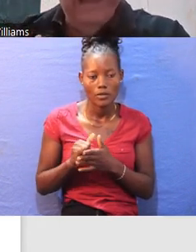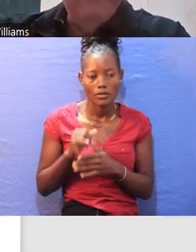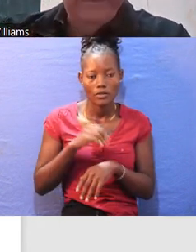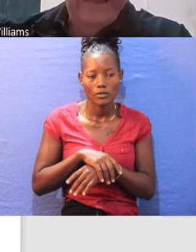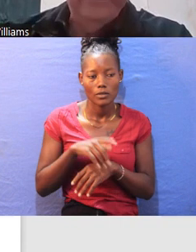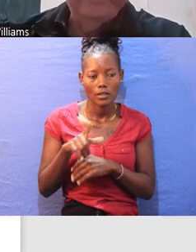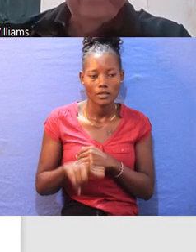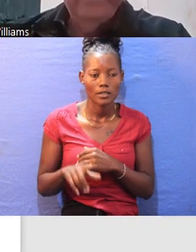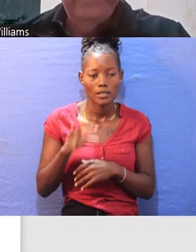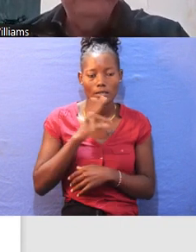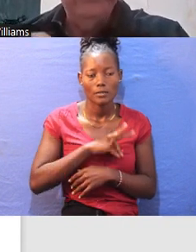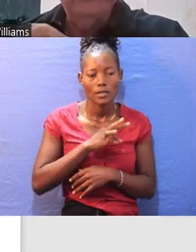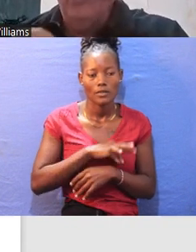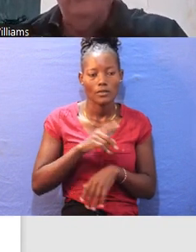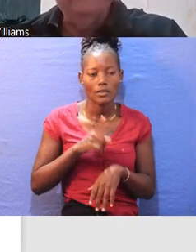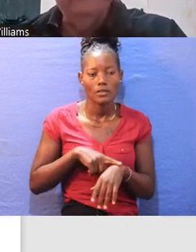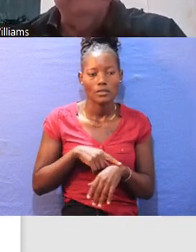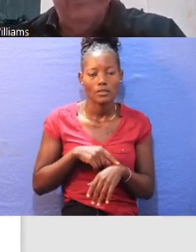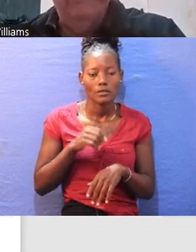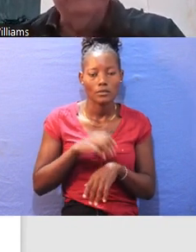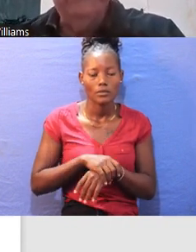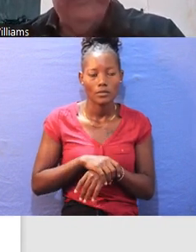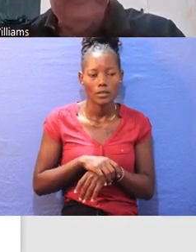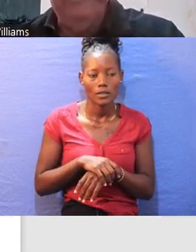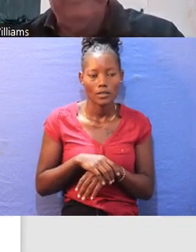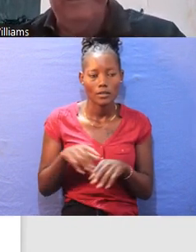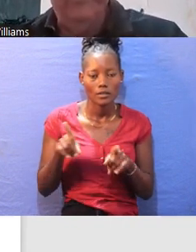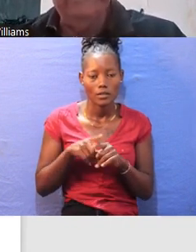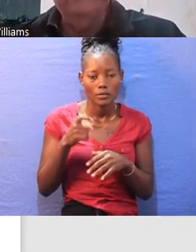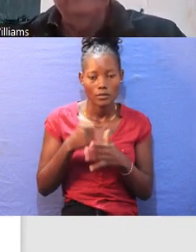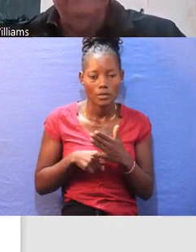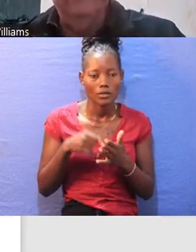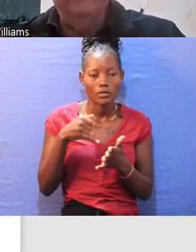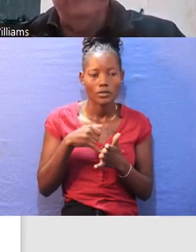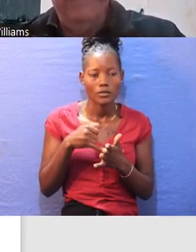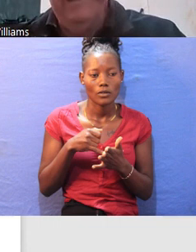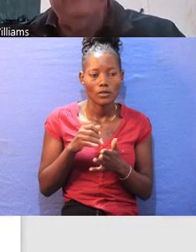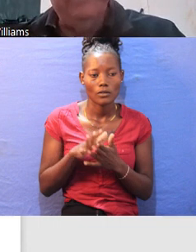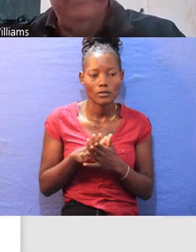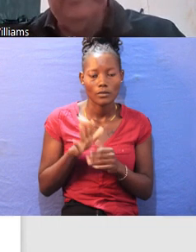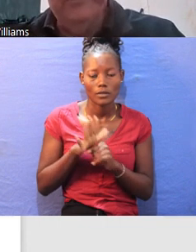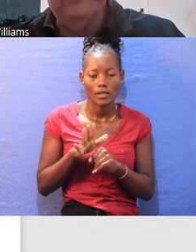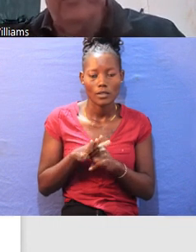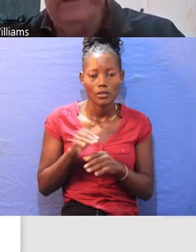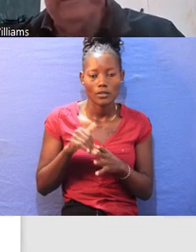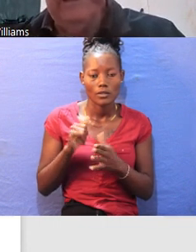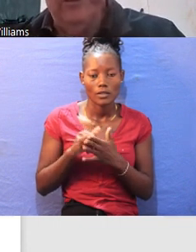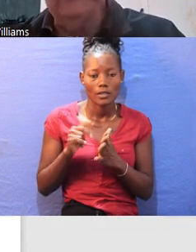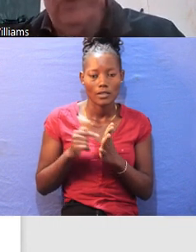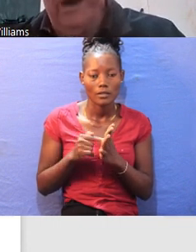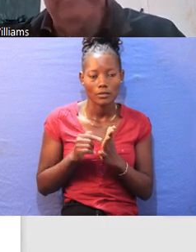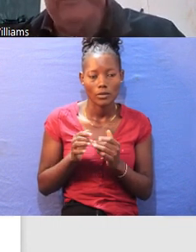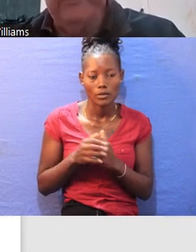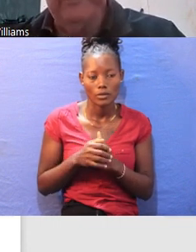you climb that ladder. And the cost involved is extreme at that point. The demands that a 220